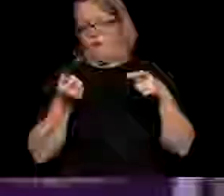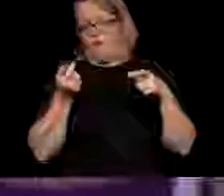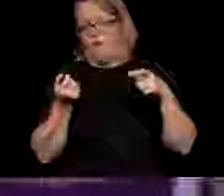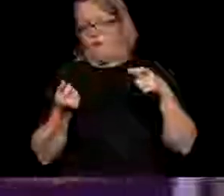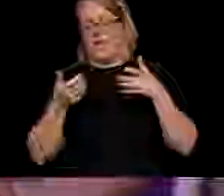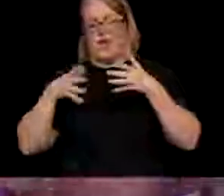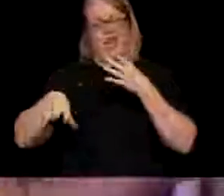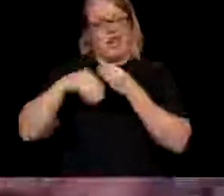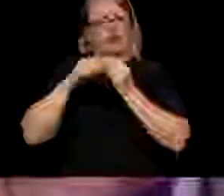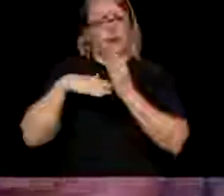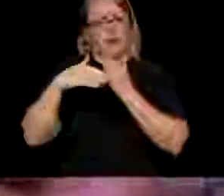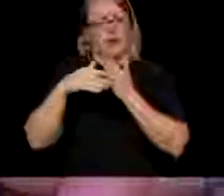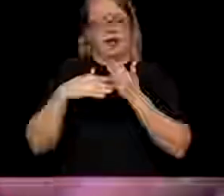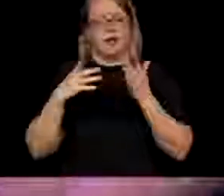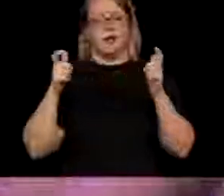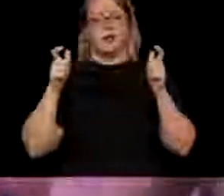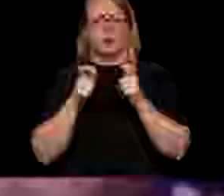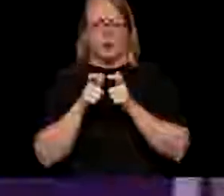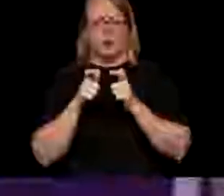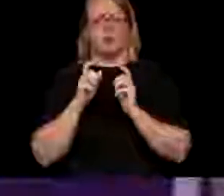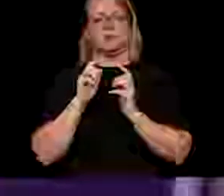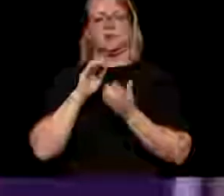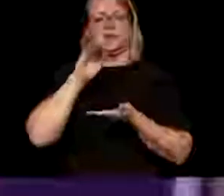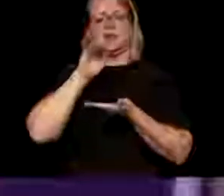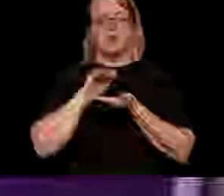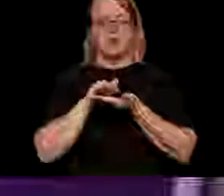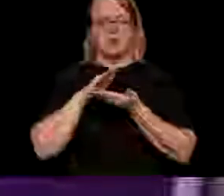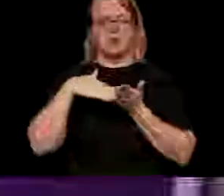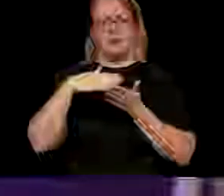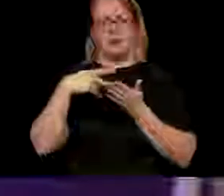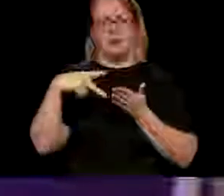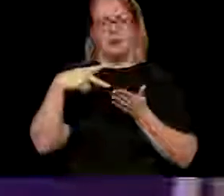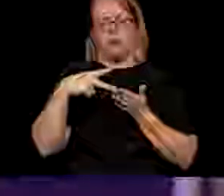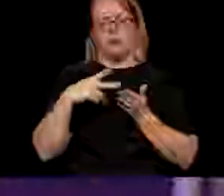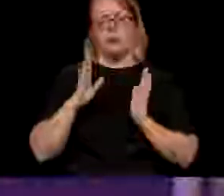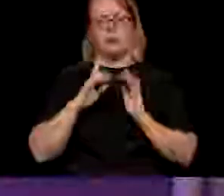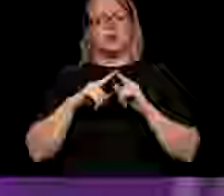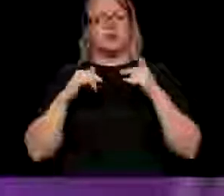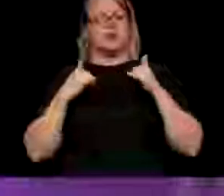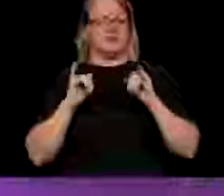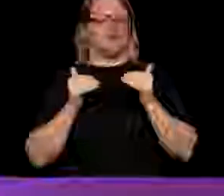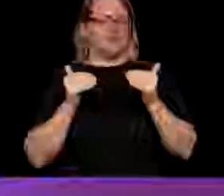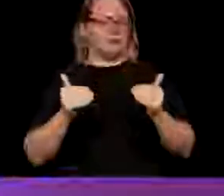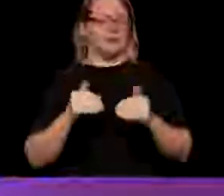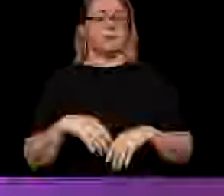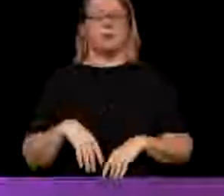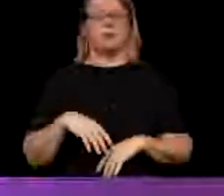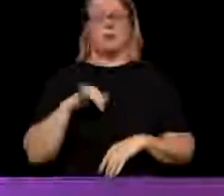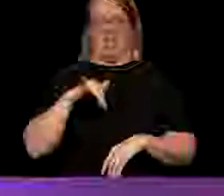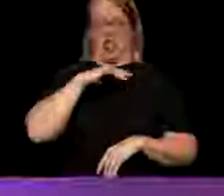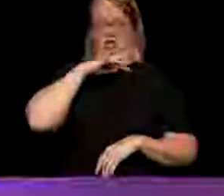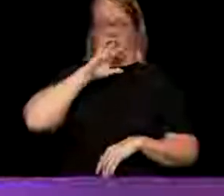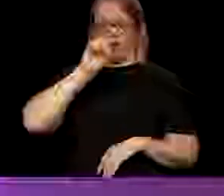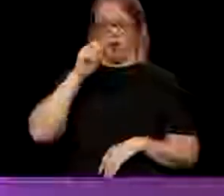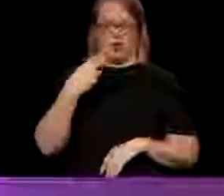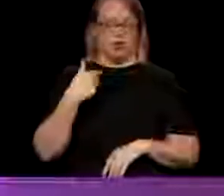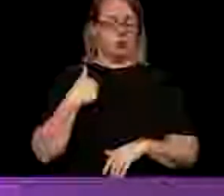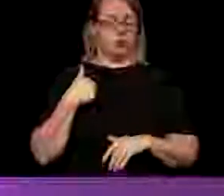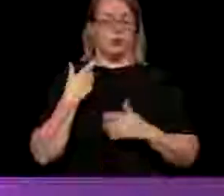Get a nice generous amount. And we're going to do a very similar step on the